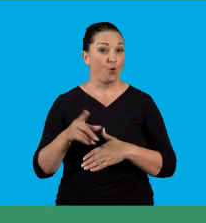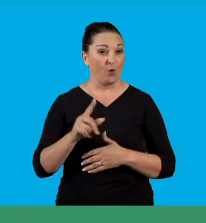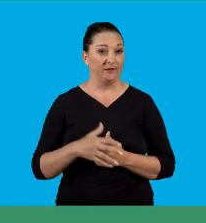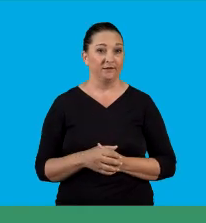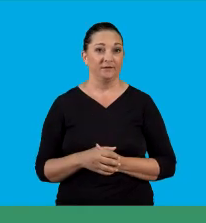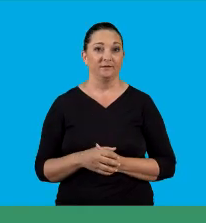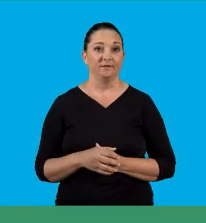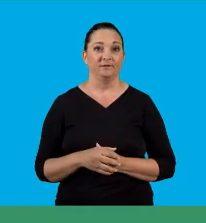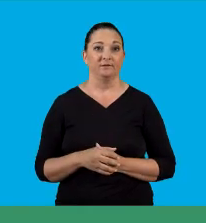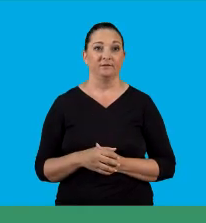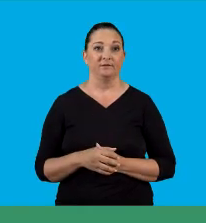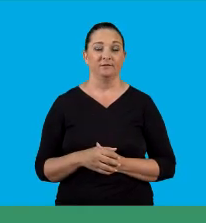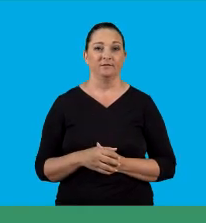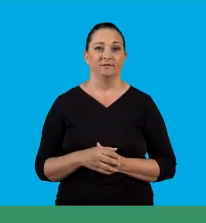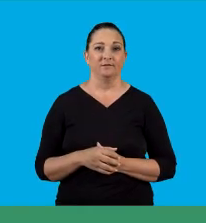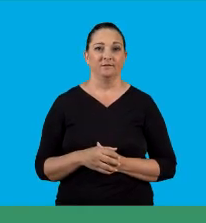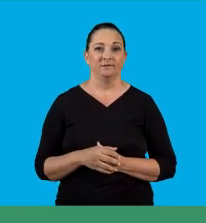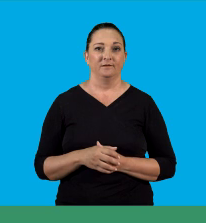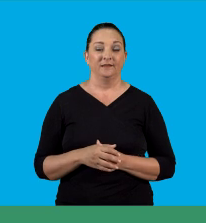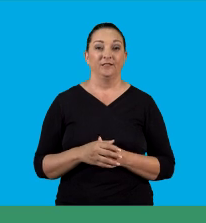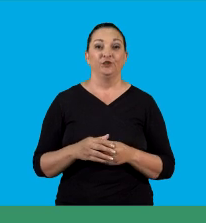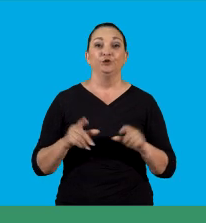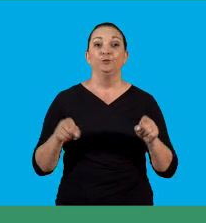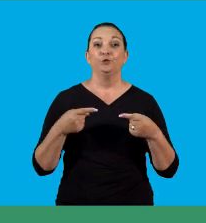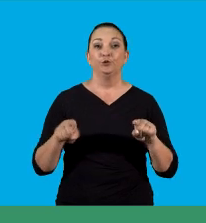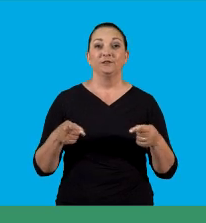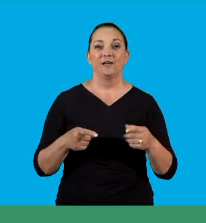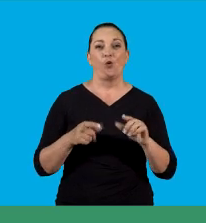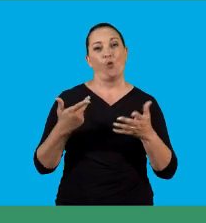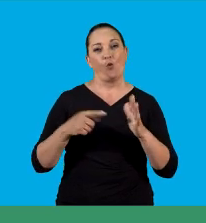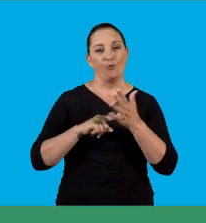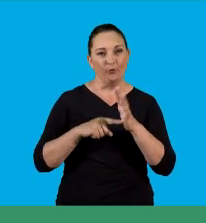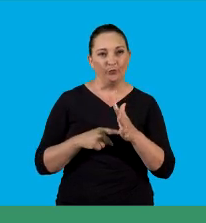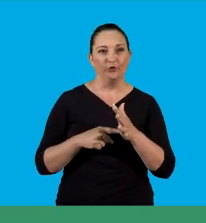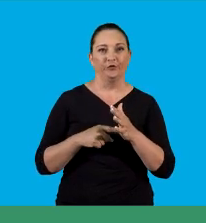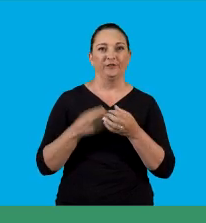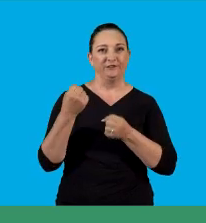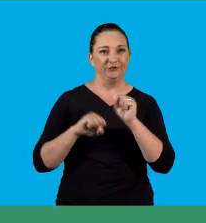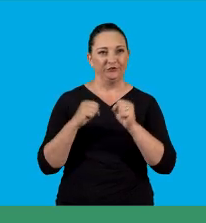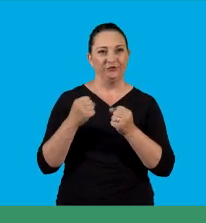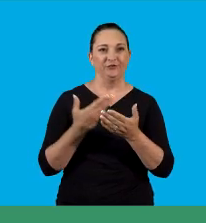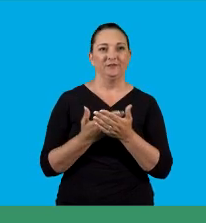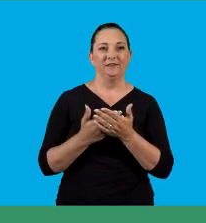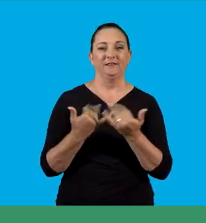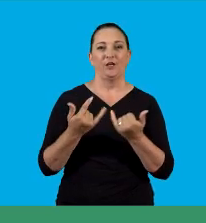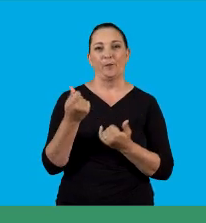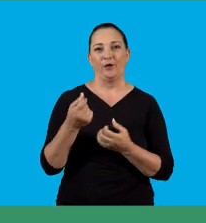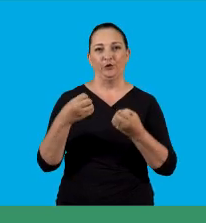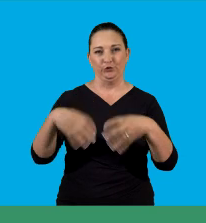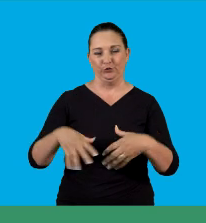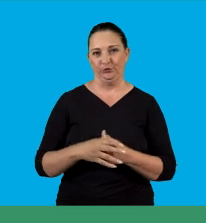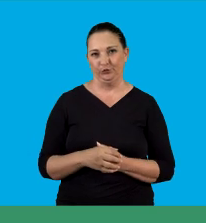is it can undermine the music or film industry as they lose money. I think we've seen that some of